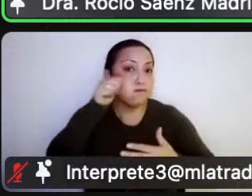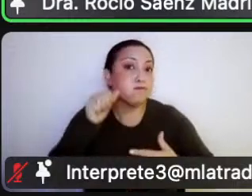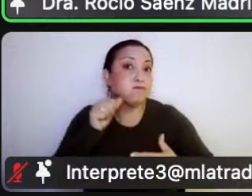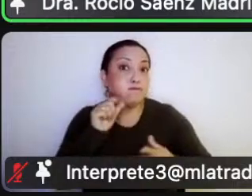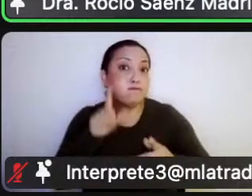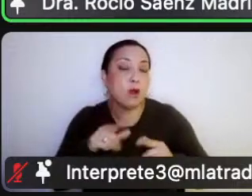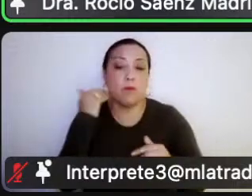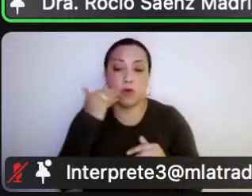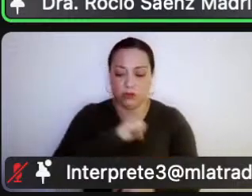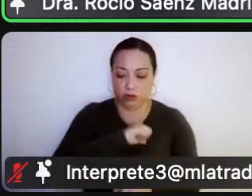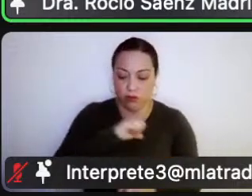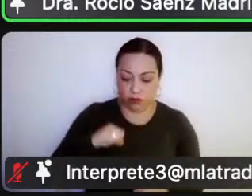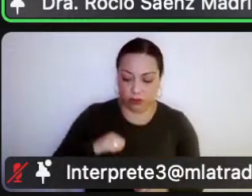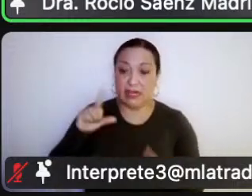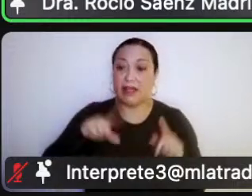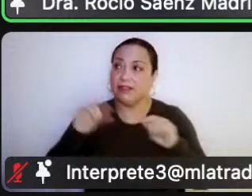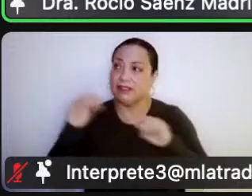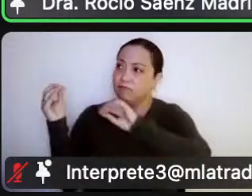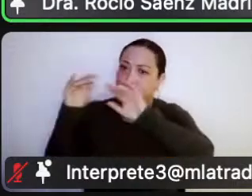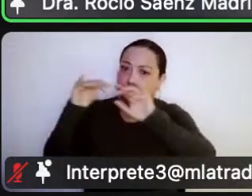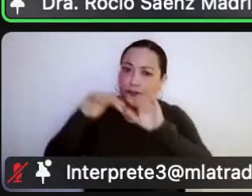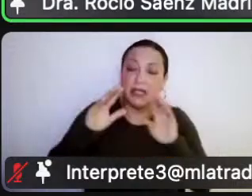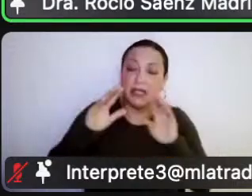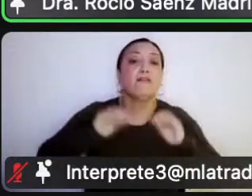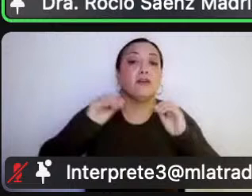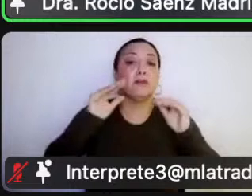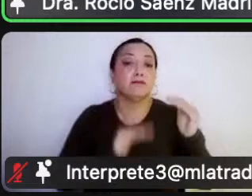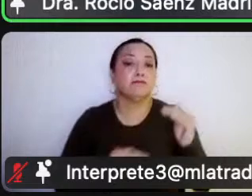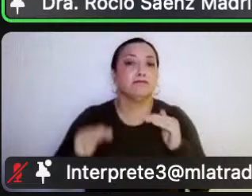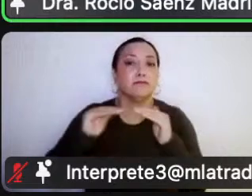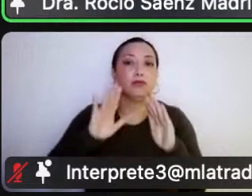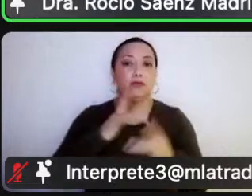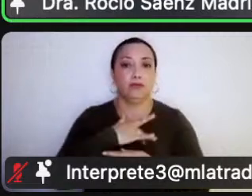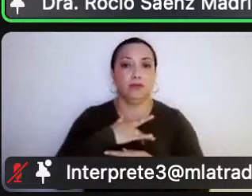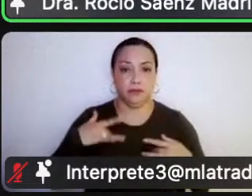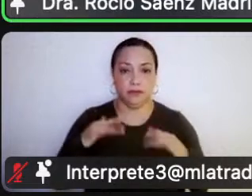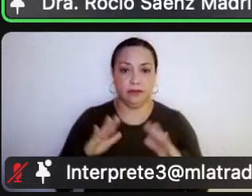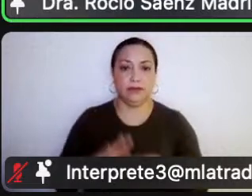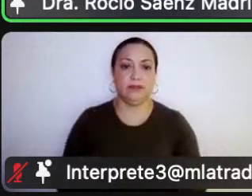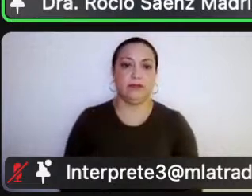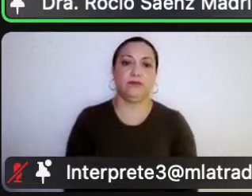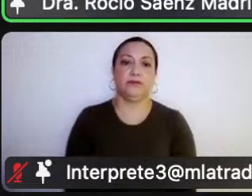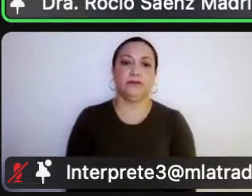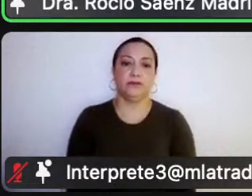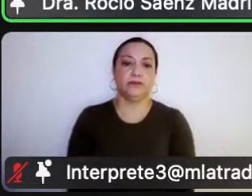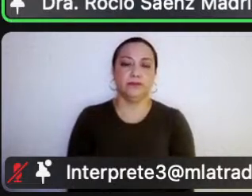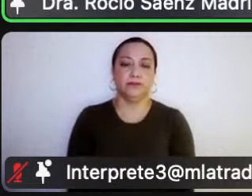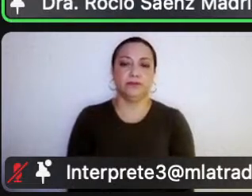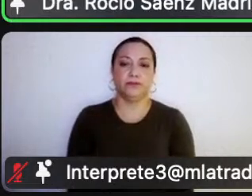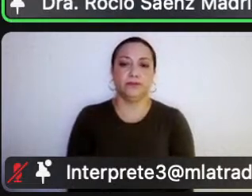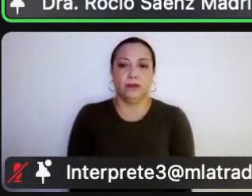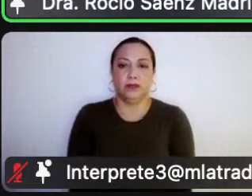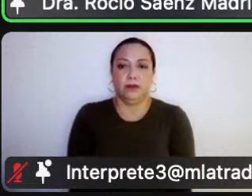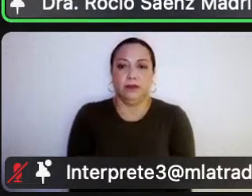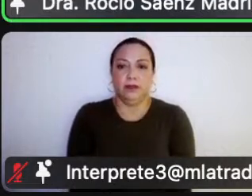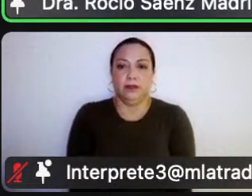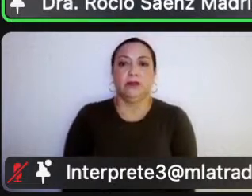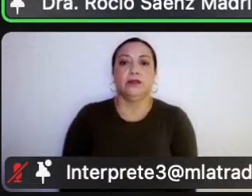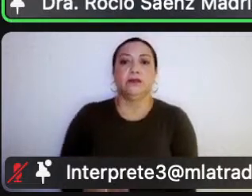the situations in front in borders and migration, and integrity in health. Our